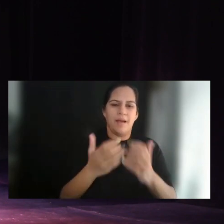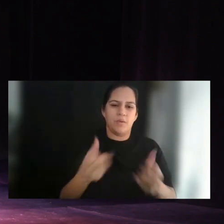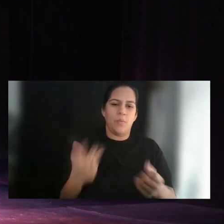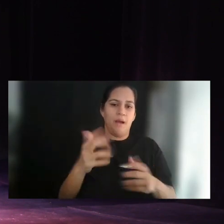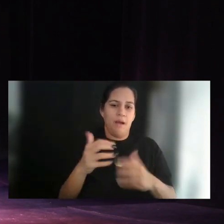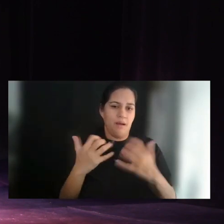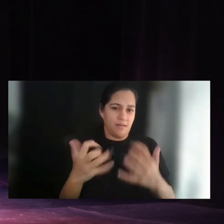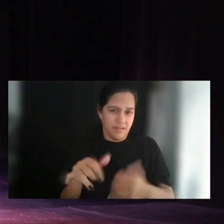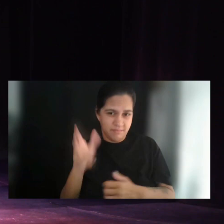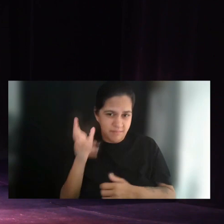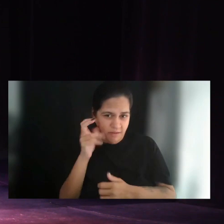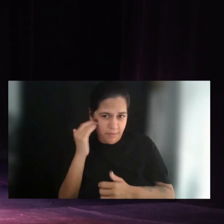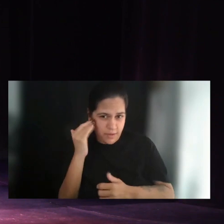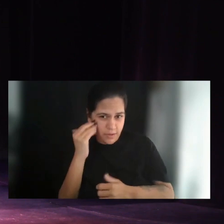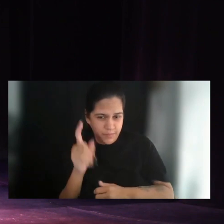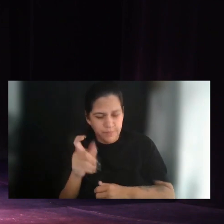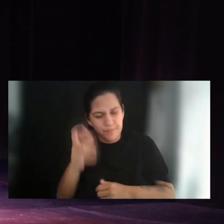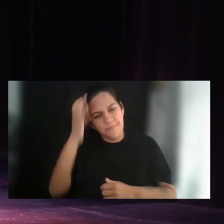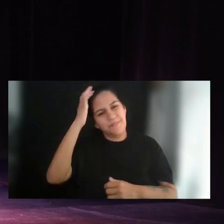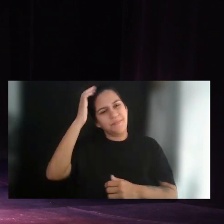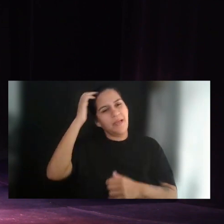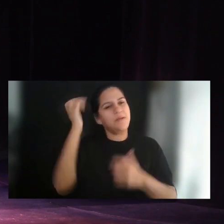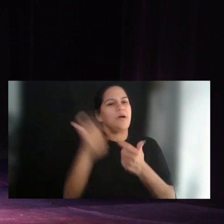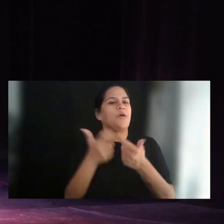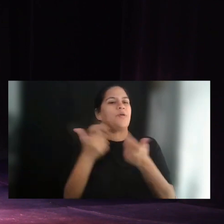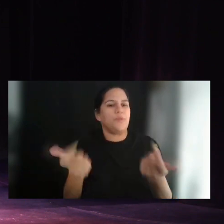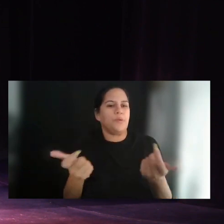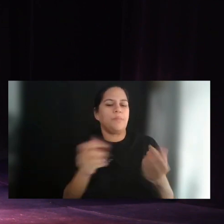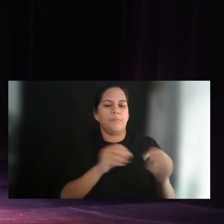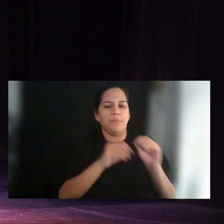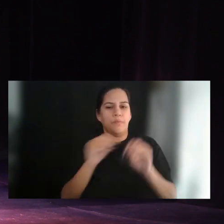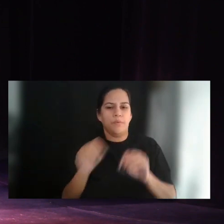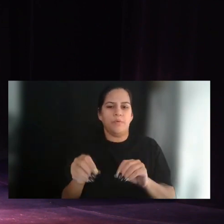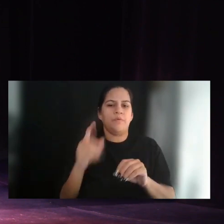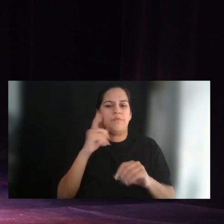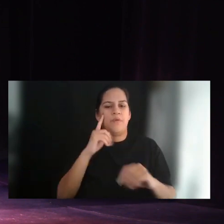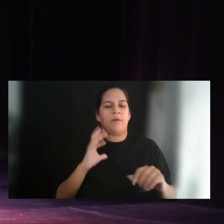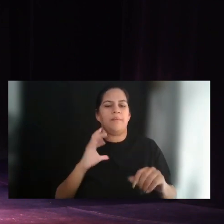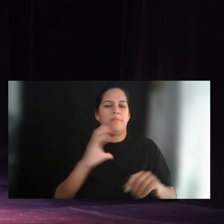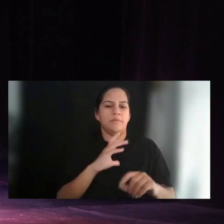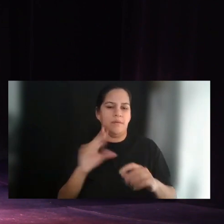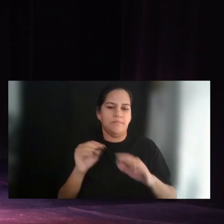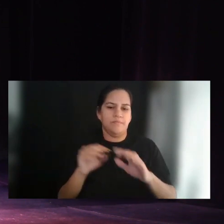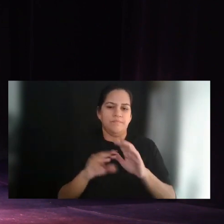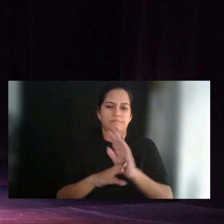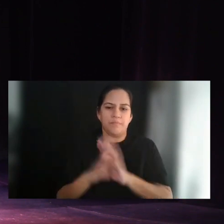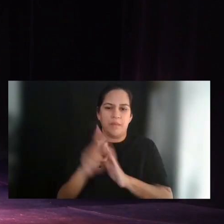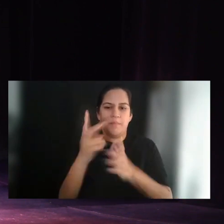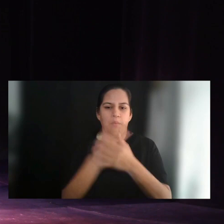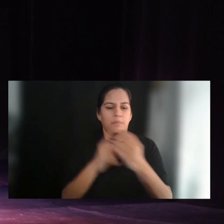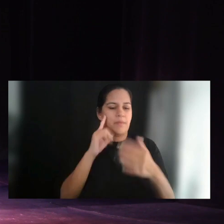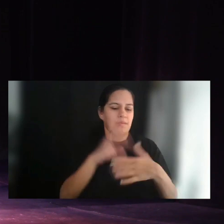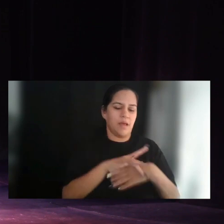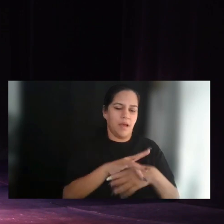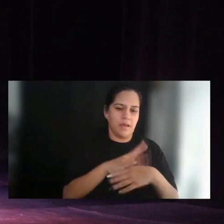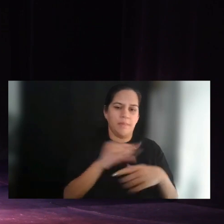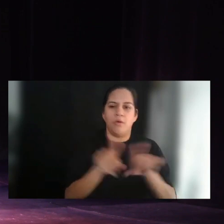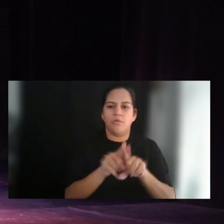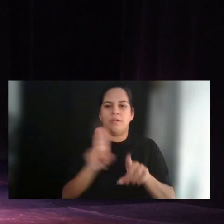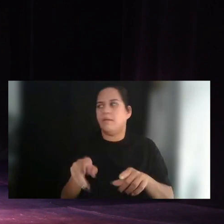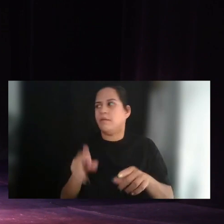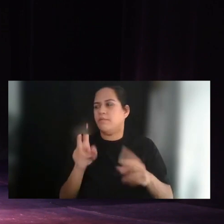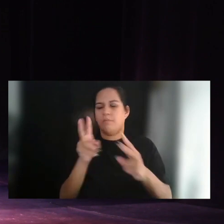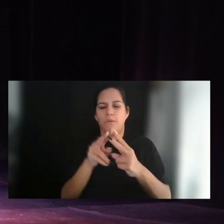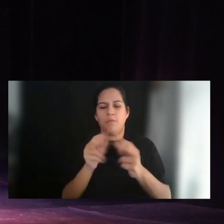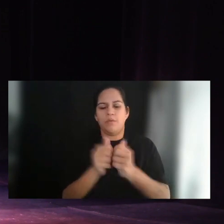it was a huge move for Shaw to commission and develop and premiere Mahabharata, both because of the content, but also because they'd never partnered with a small company in its